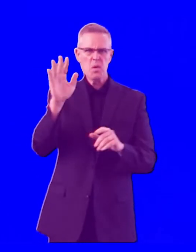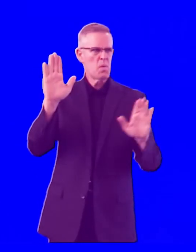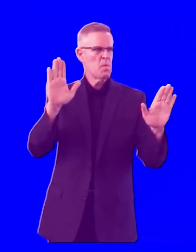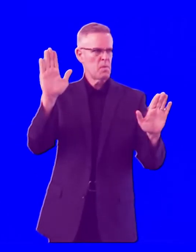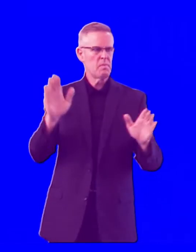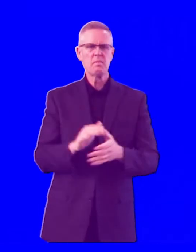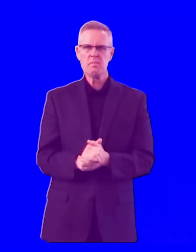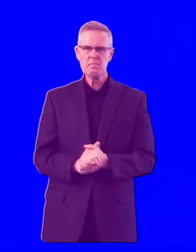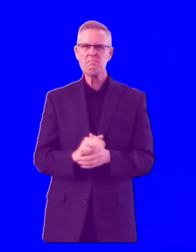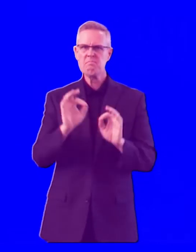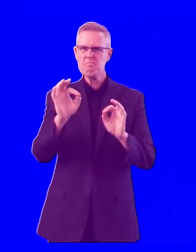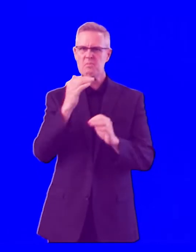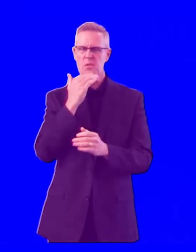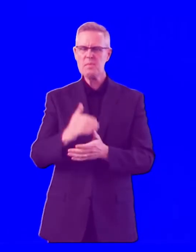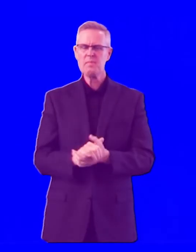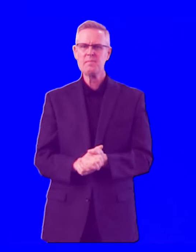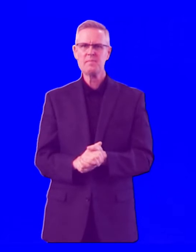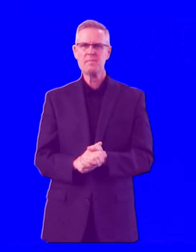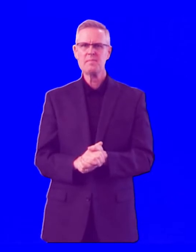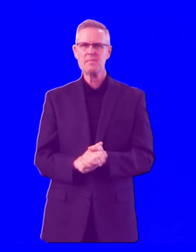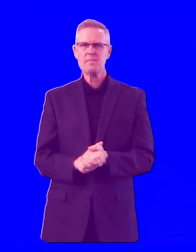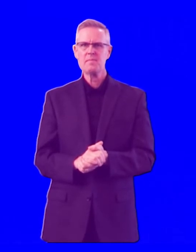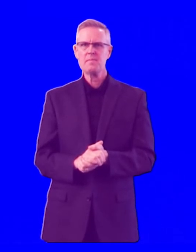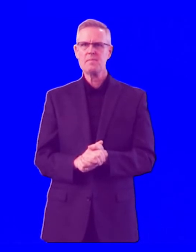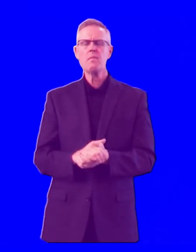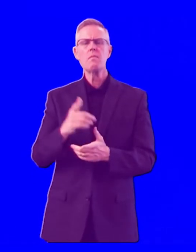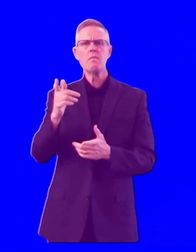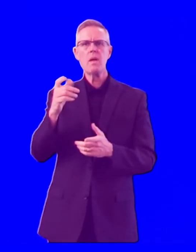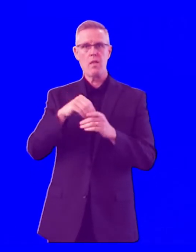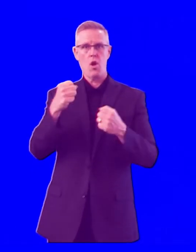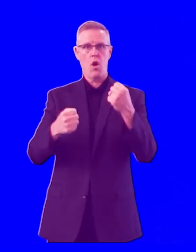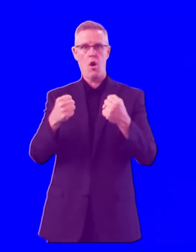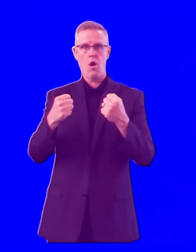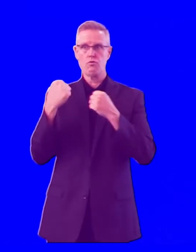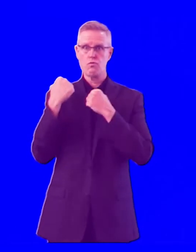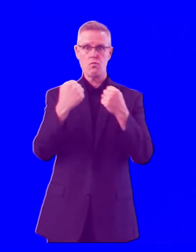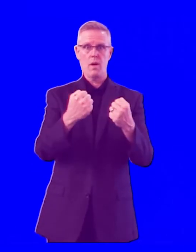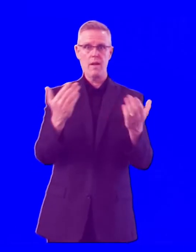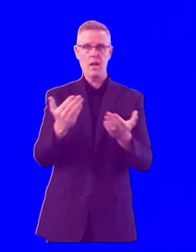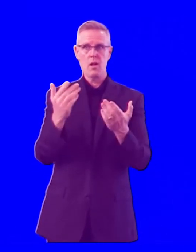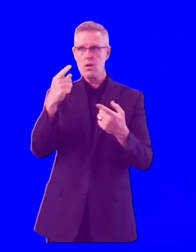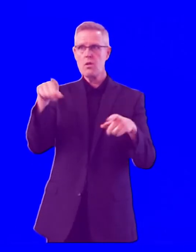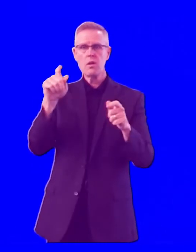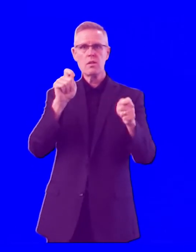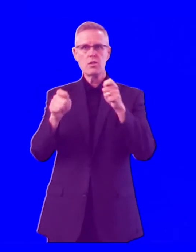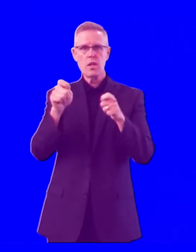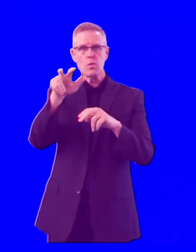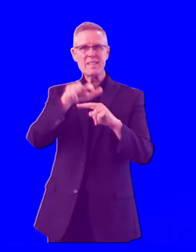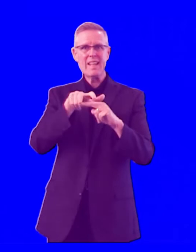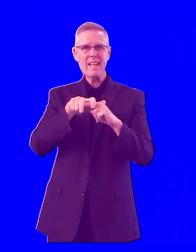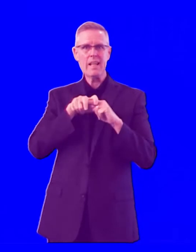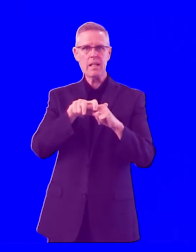up. Got some hands up. Okay, very good. How about in the car on the way here? Did anybody adjust their